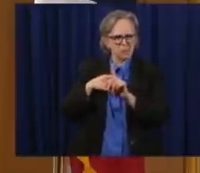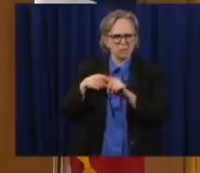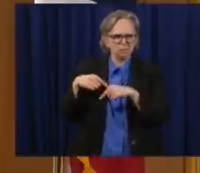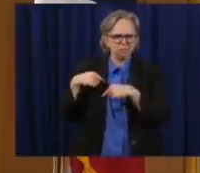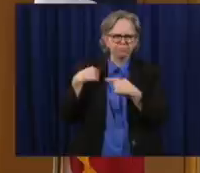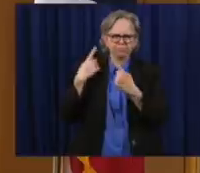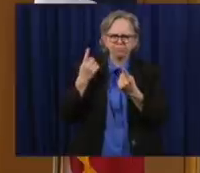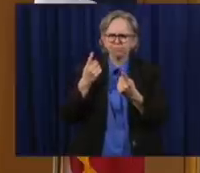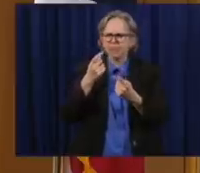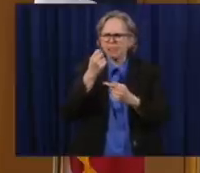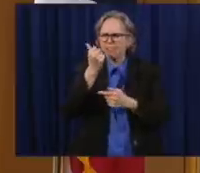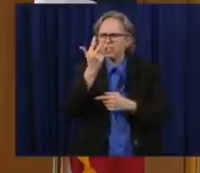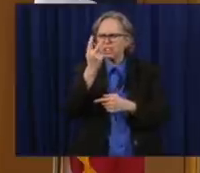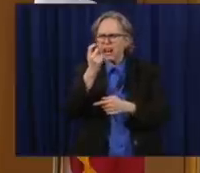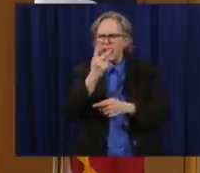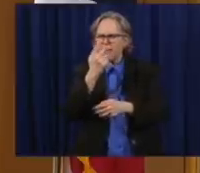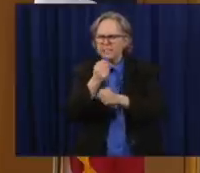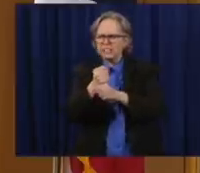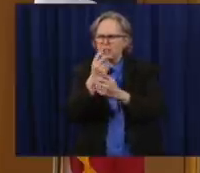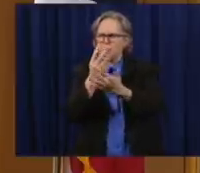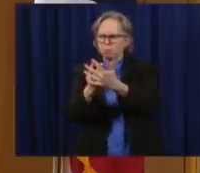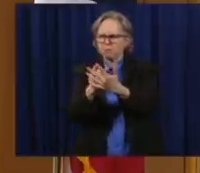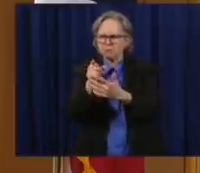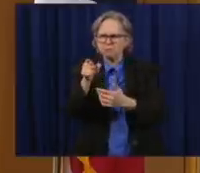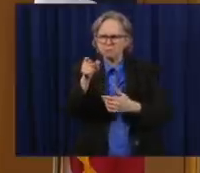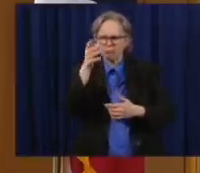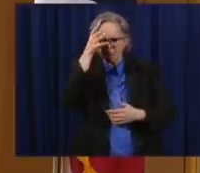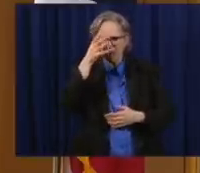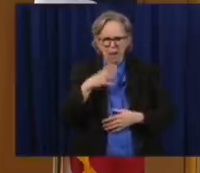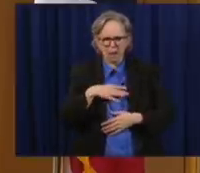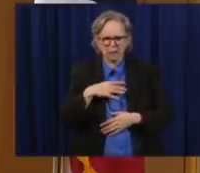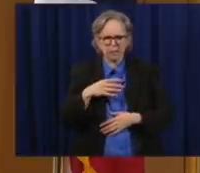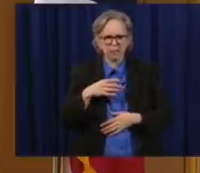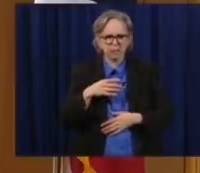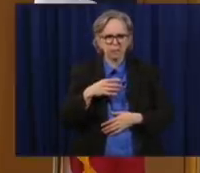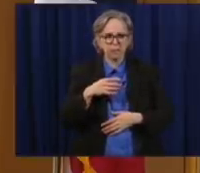years. His prison record is spotless.